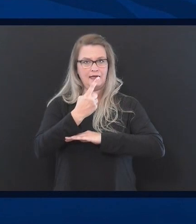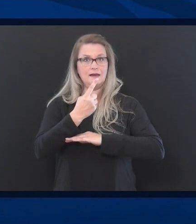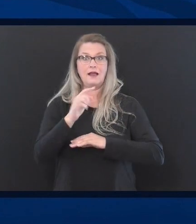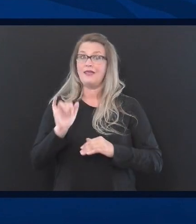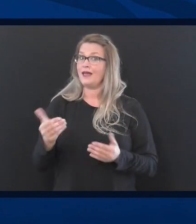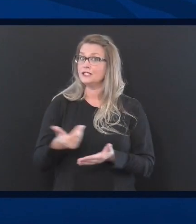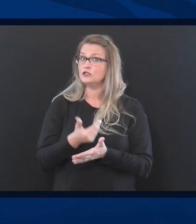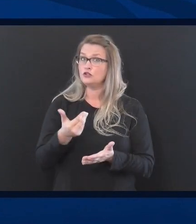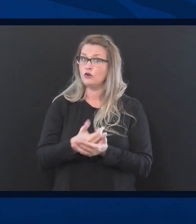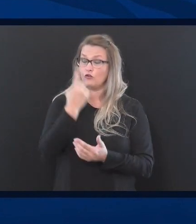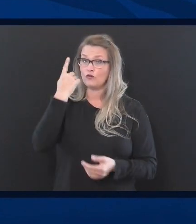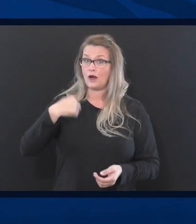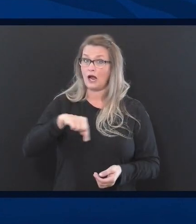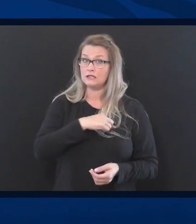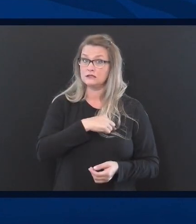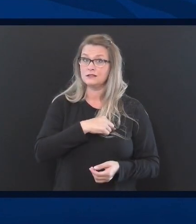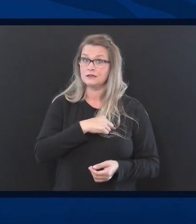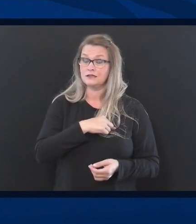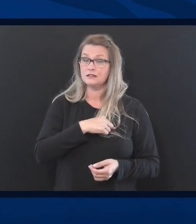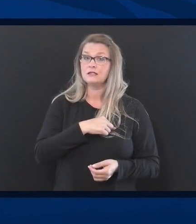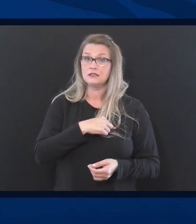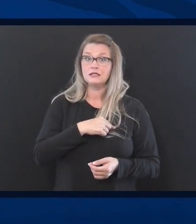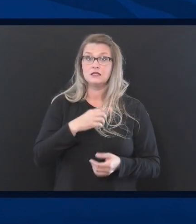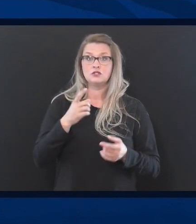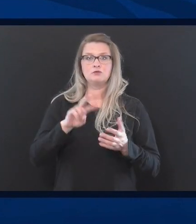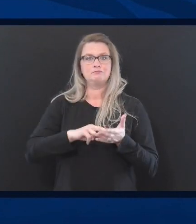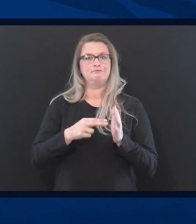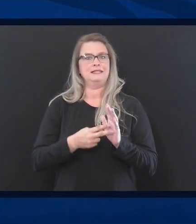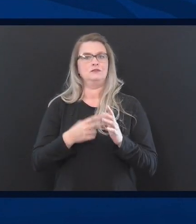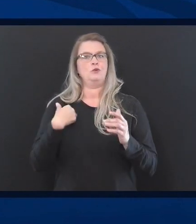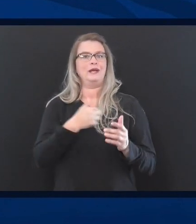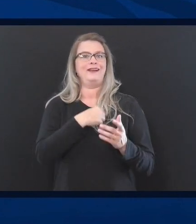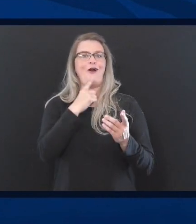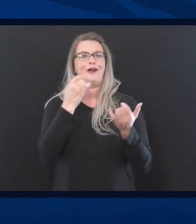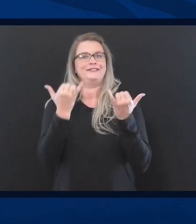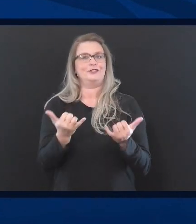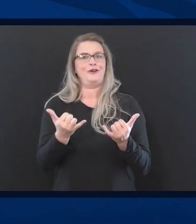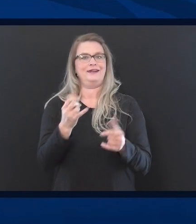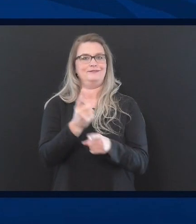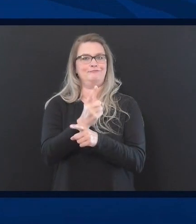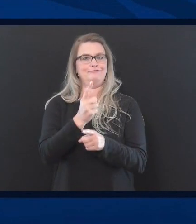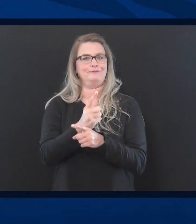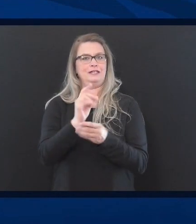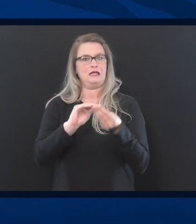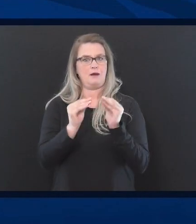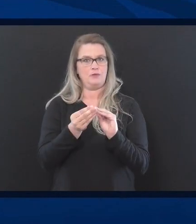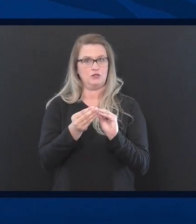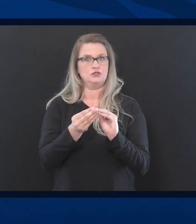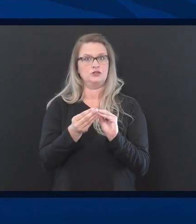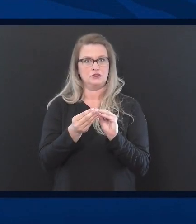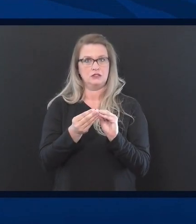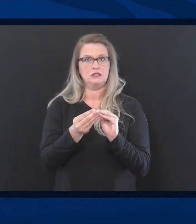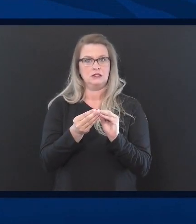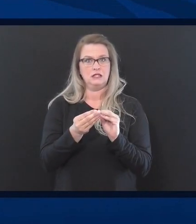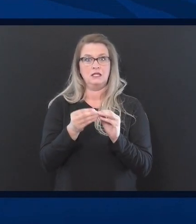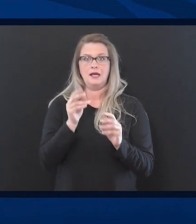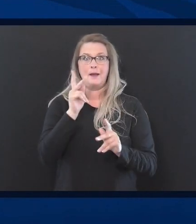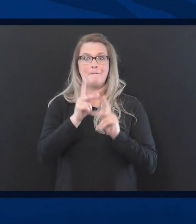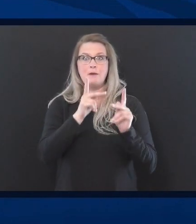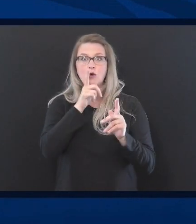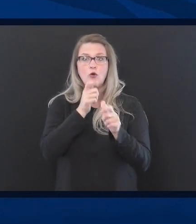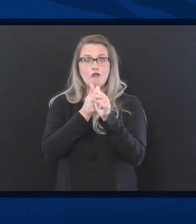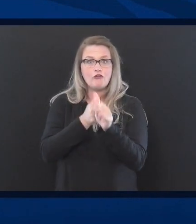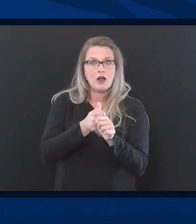so that we can become more current to allow people who have media cycles or people that are just avid followers of